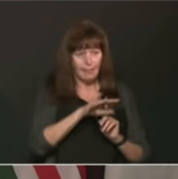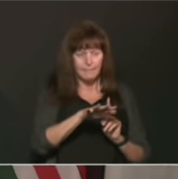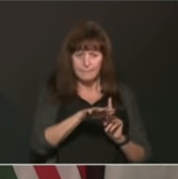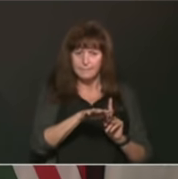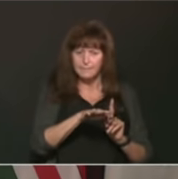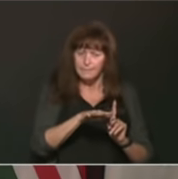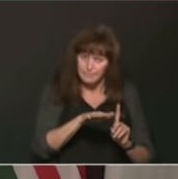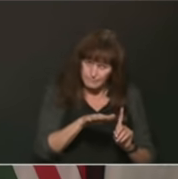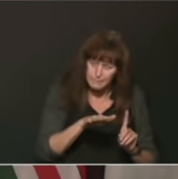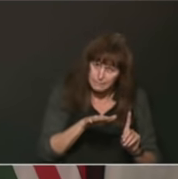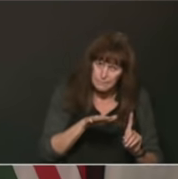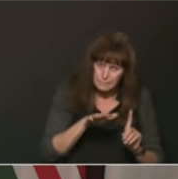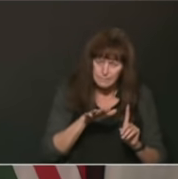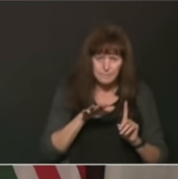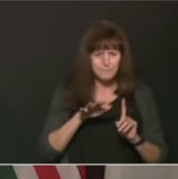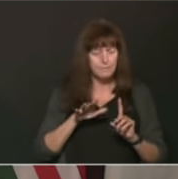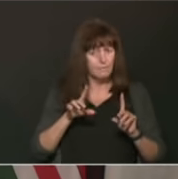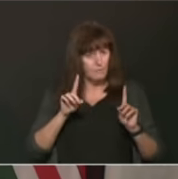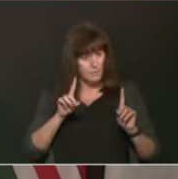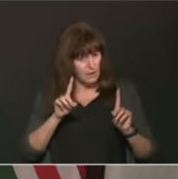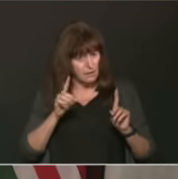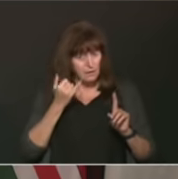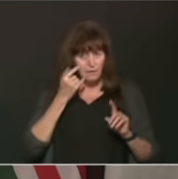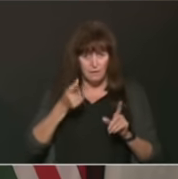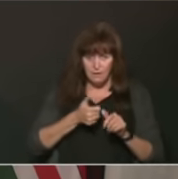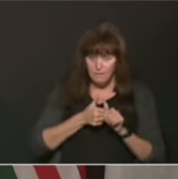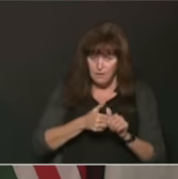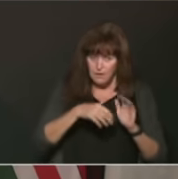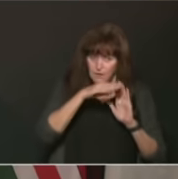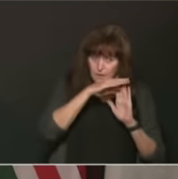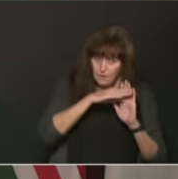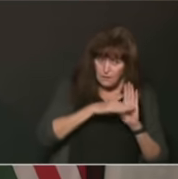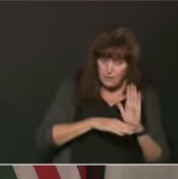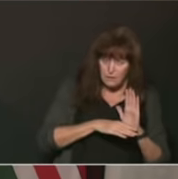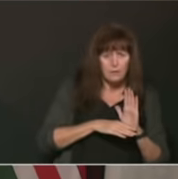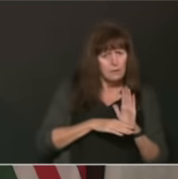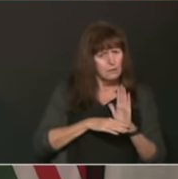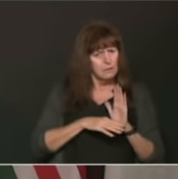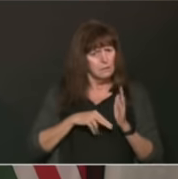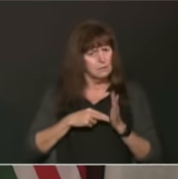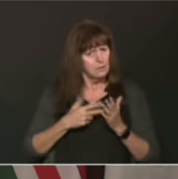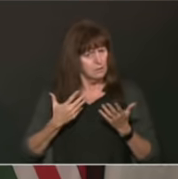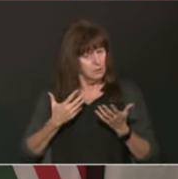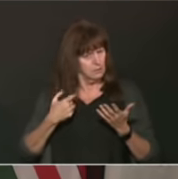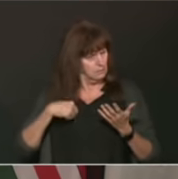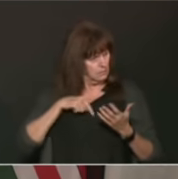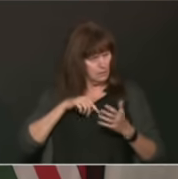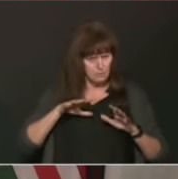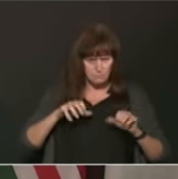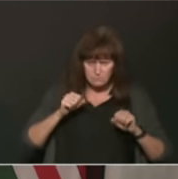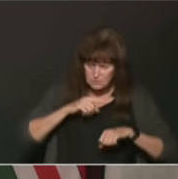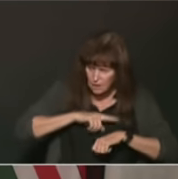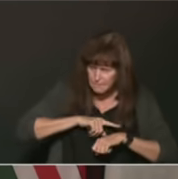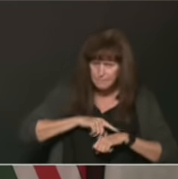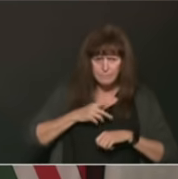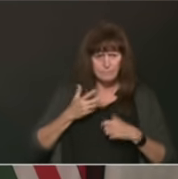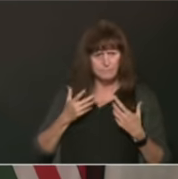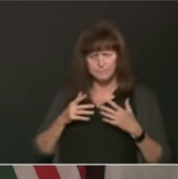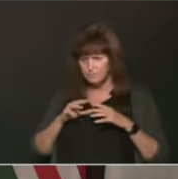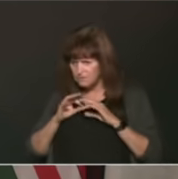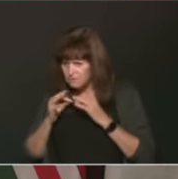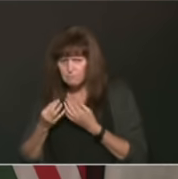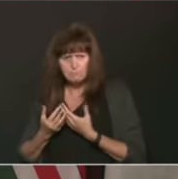follow the guidelines in place, we can enjoy some well-deserved time with friends and family while also keeping our